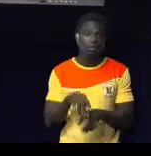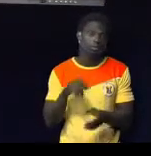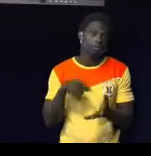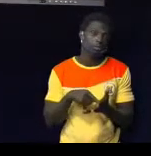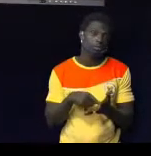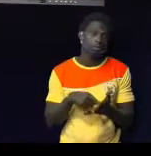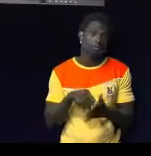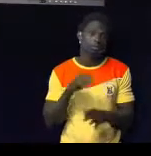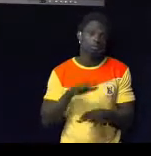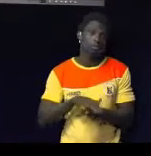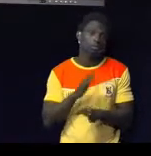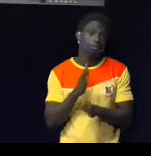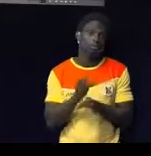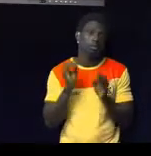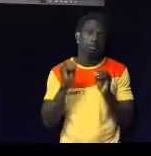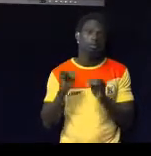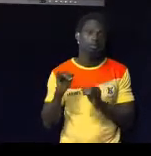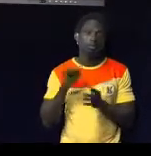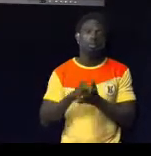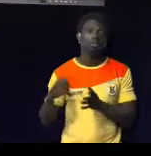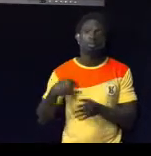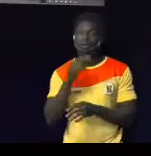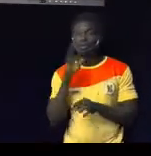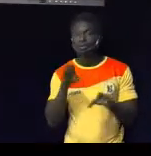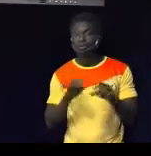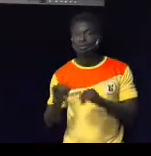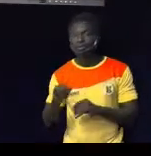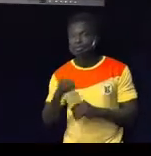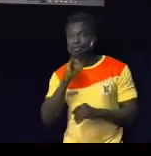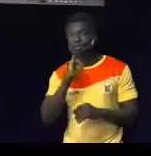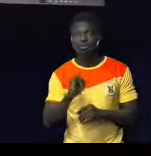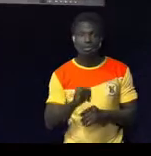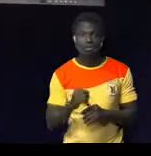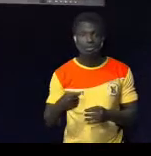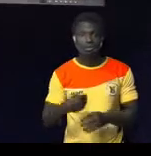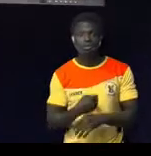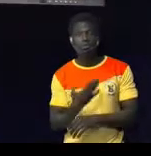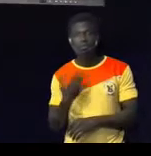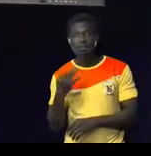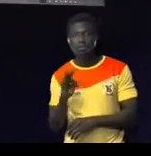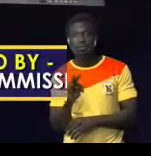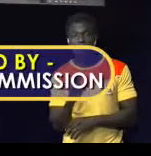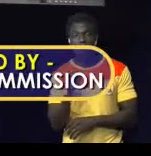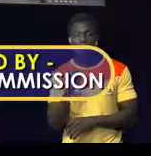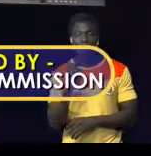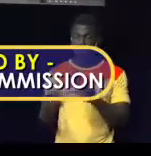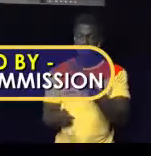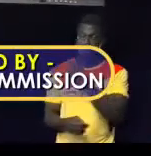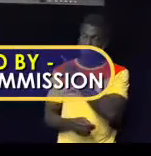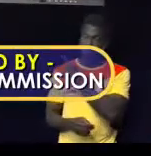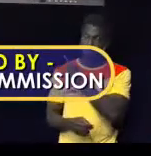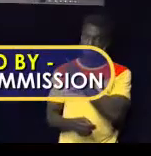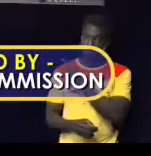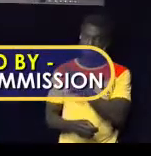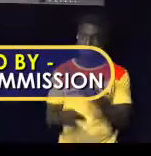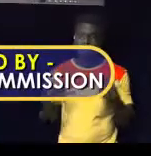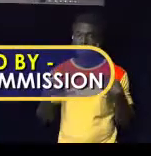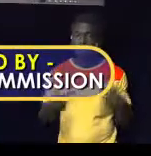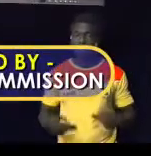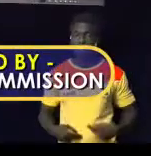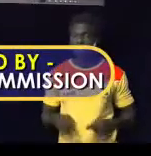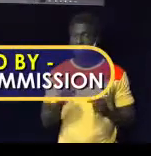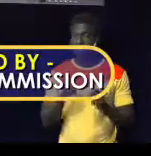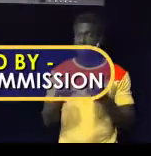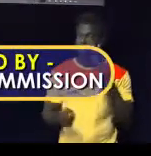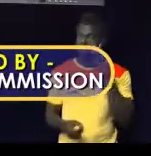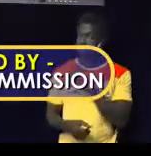this online teaching and learning that we are doing is an influence of foreign culture. Now, I talked about health